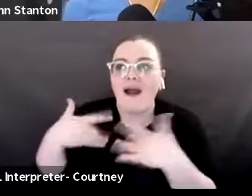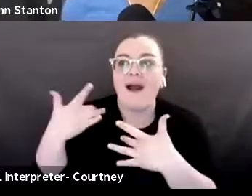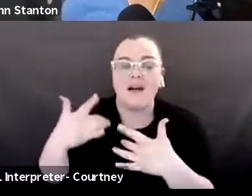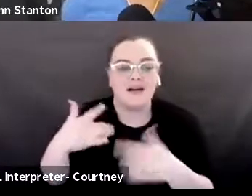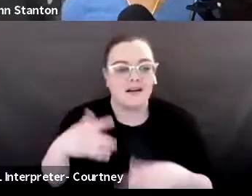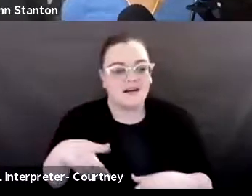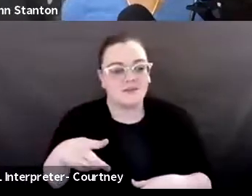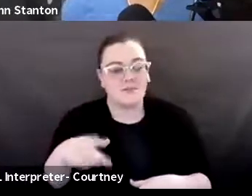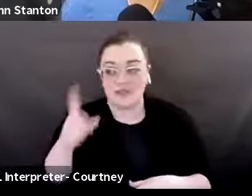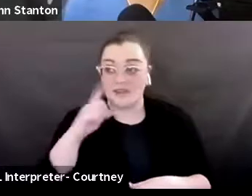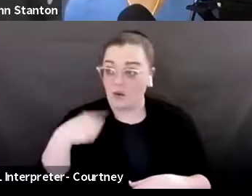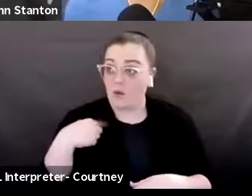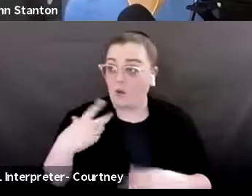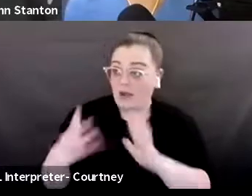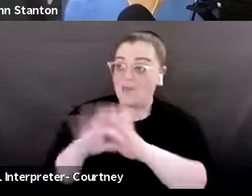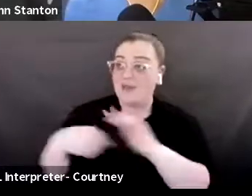balling.